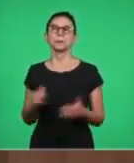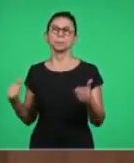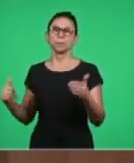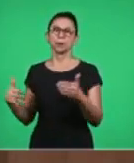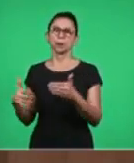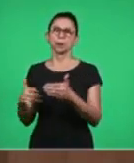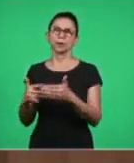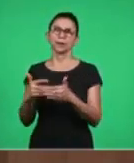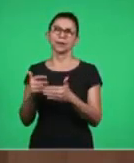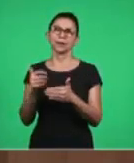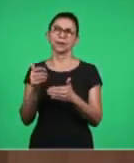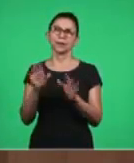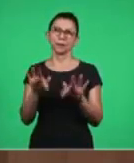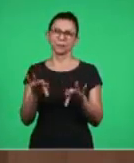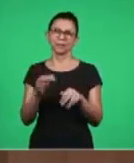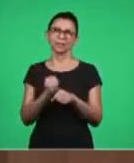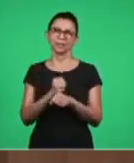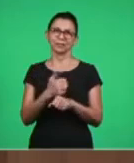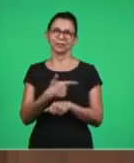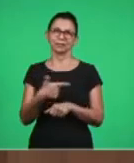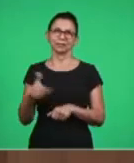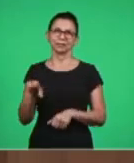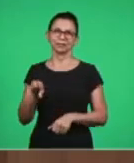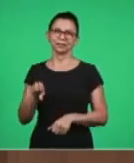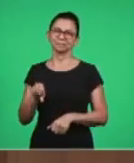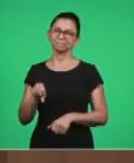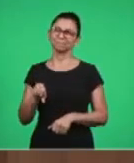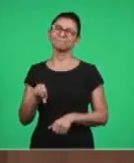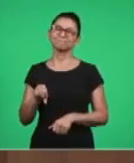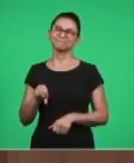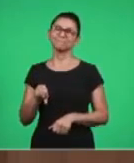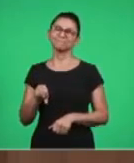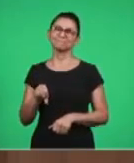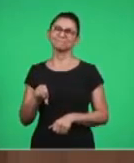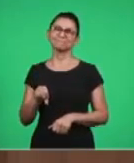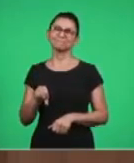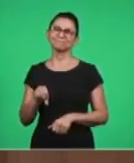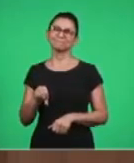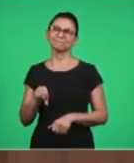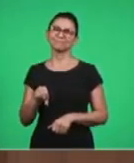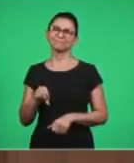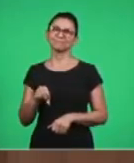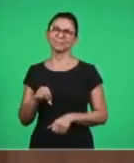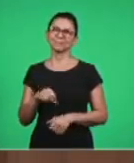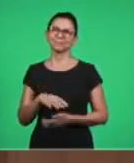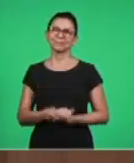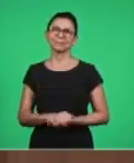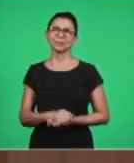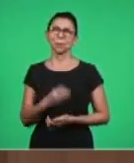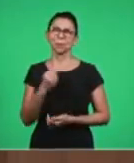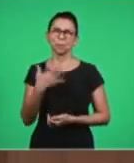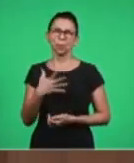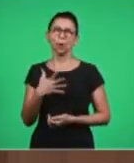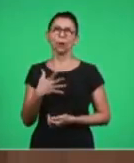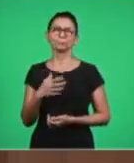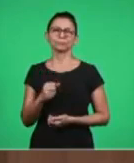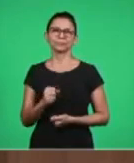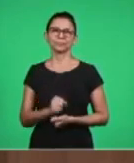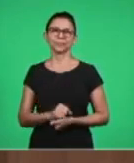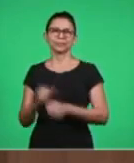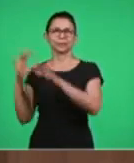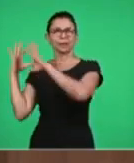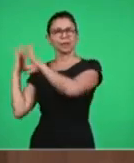We come to this, the end of this year, and there's nothing better than to remember a